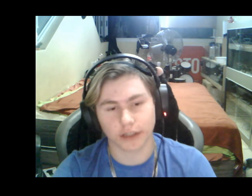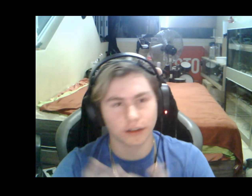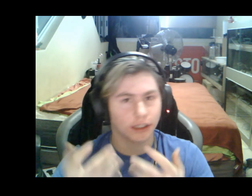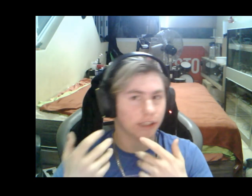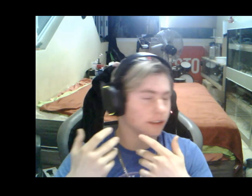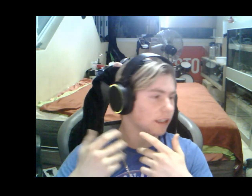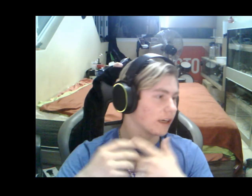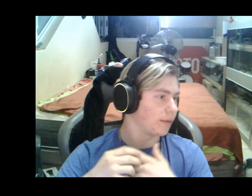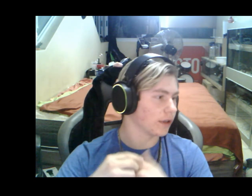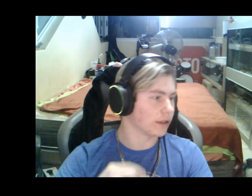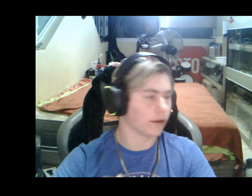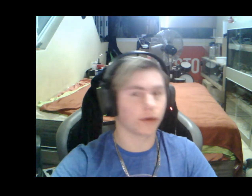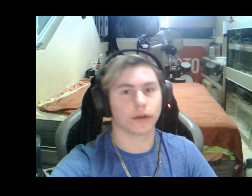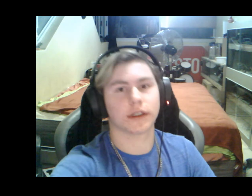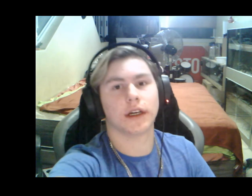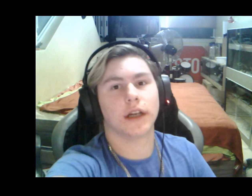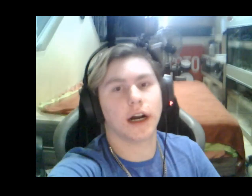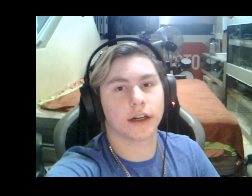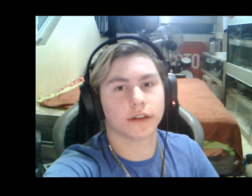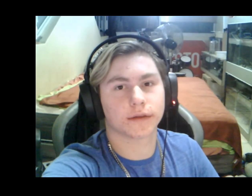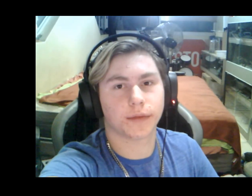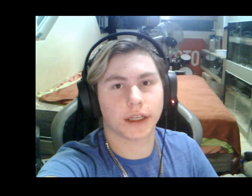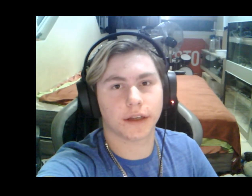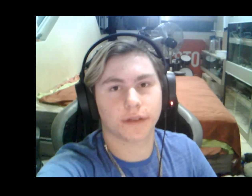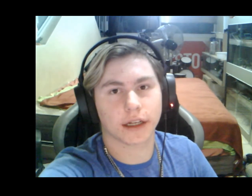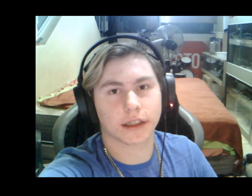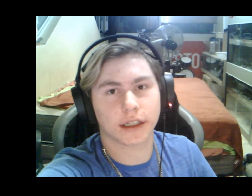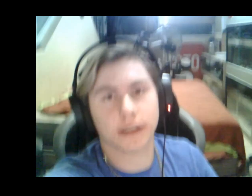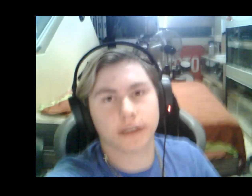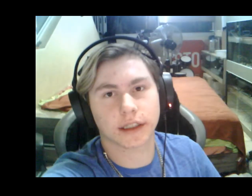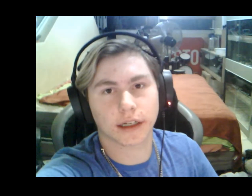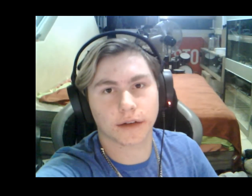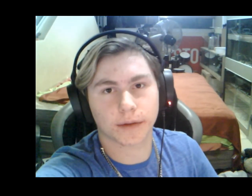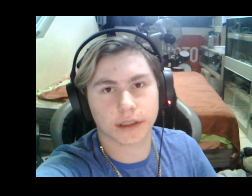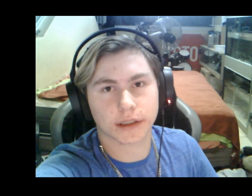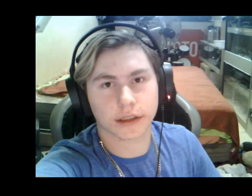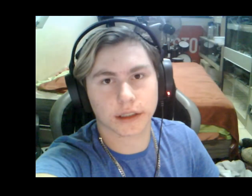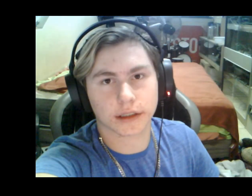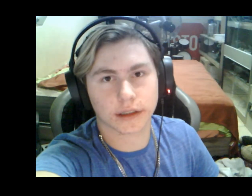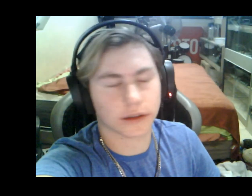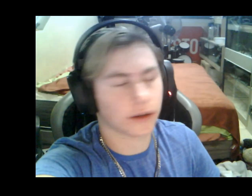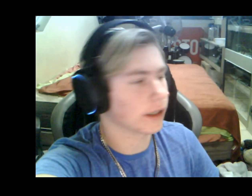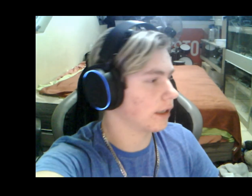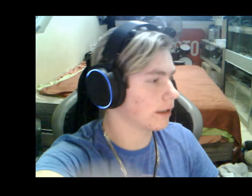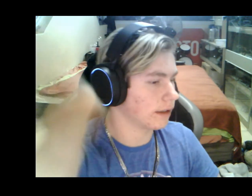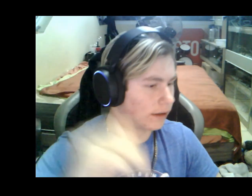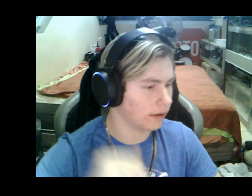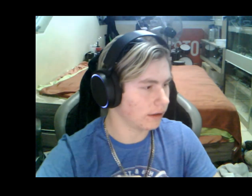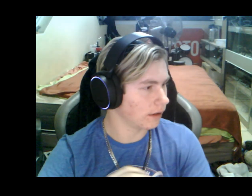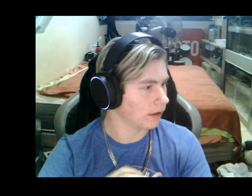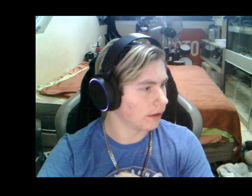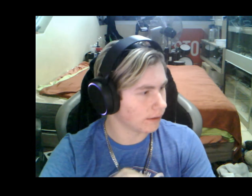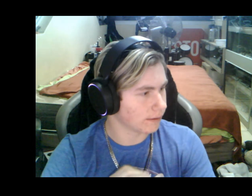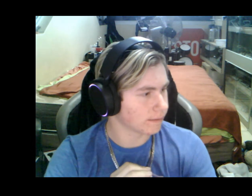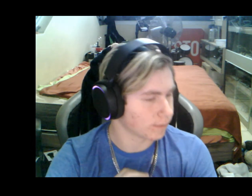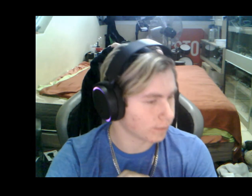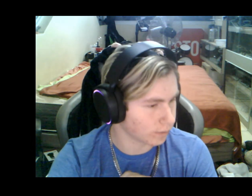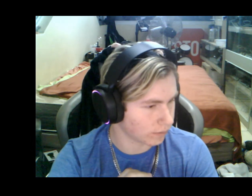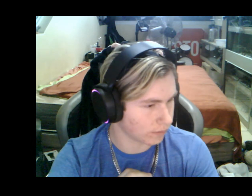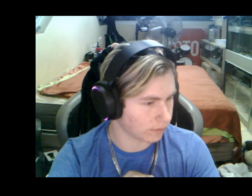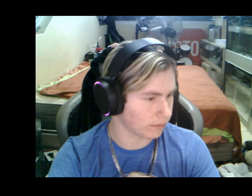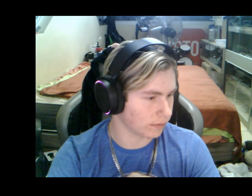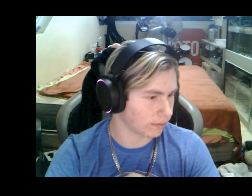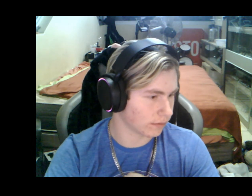I genuinely, that just like a personal thought, I don't believe that he said enough. Let me just adjust this. Sorry, guys.